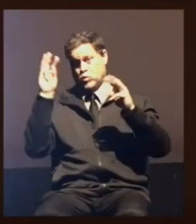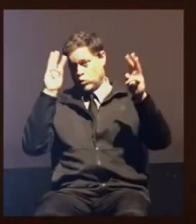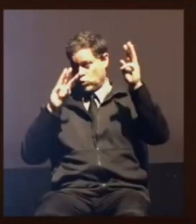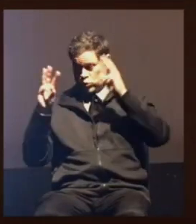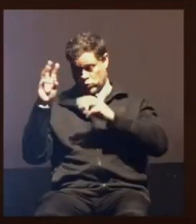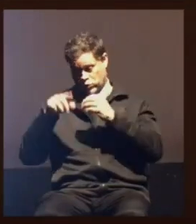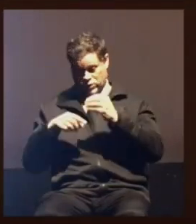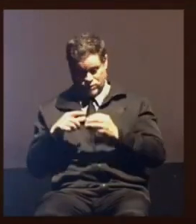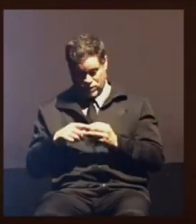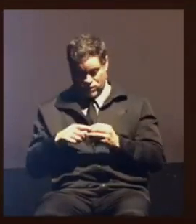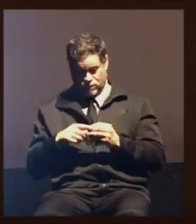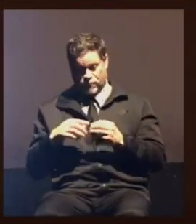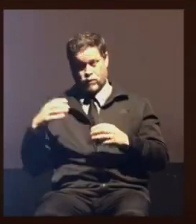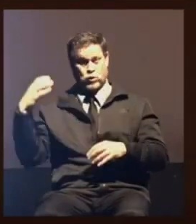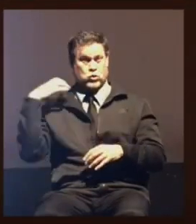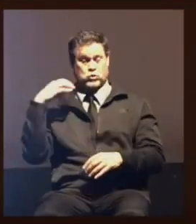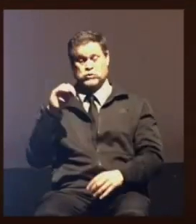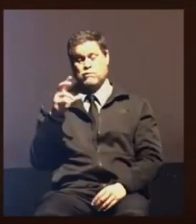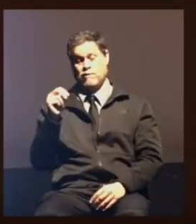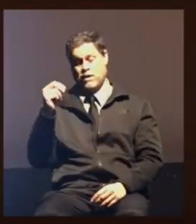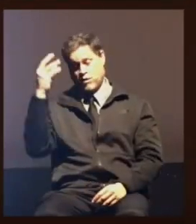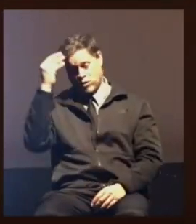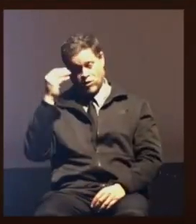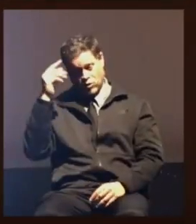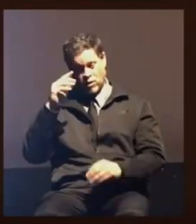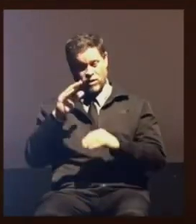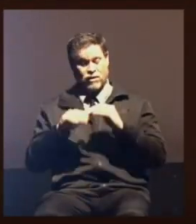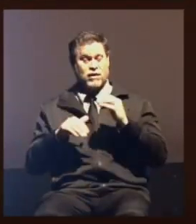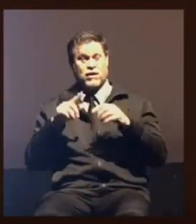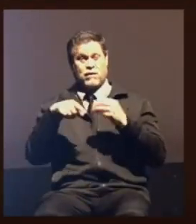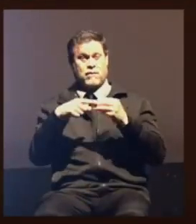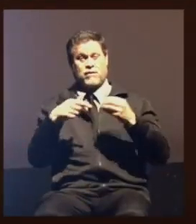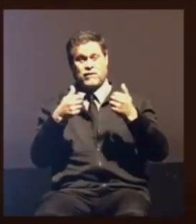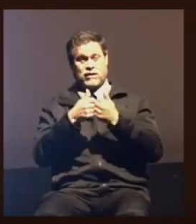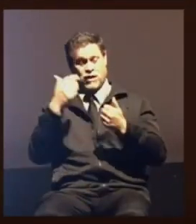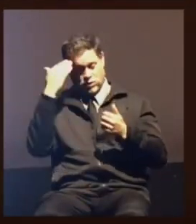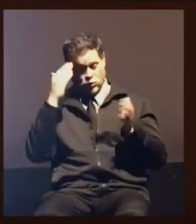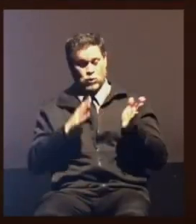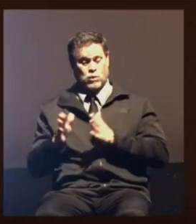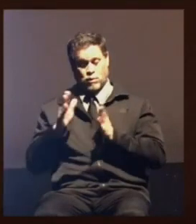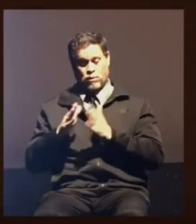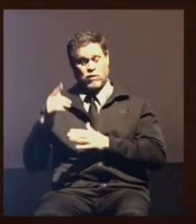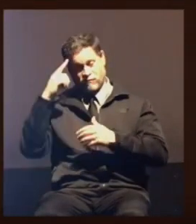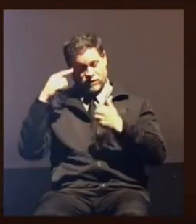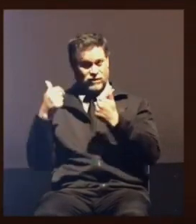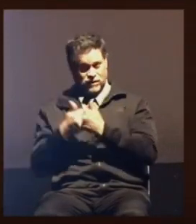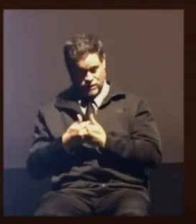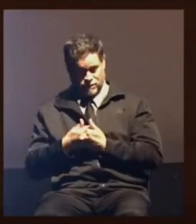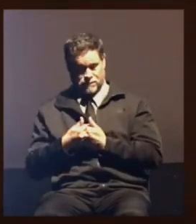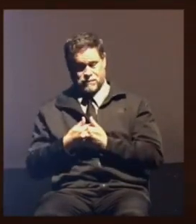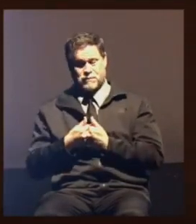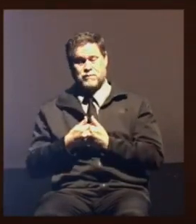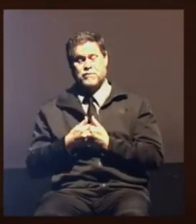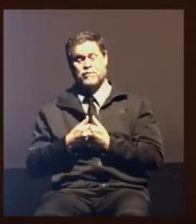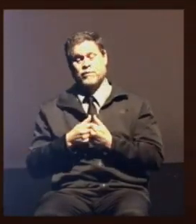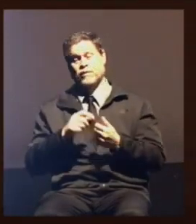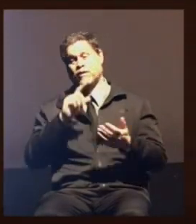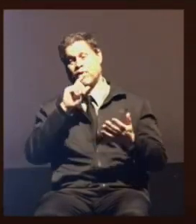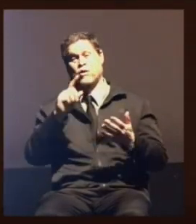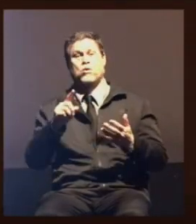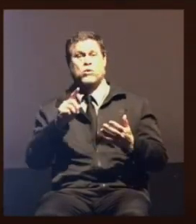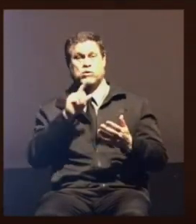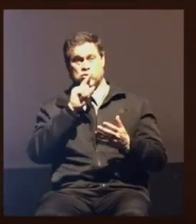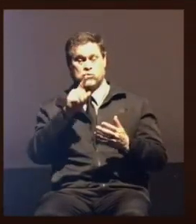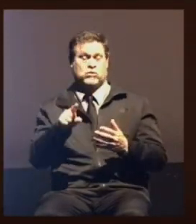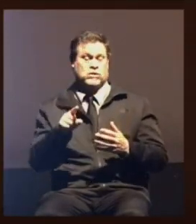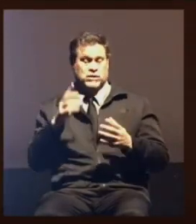about what Coach Madden thought than I was about the game, because I knew we were prepared for the game. So it was